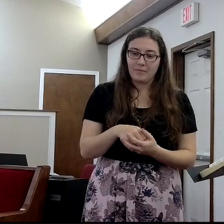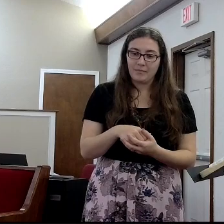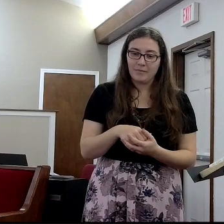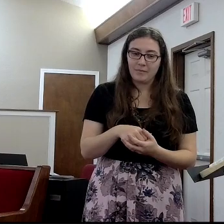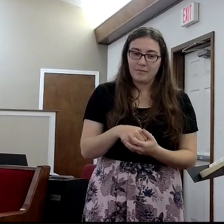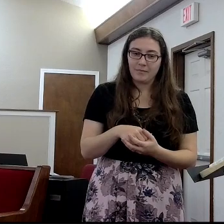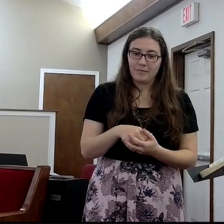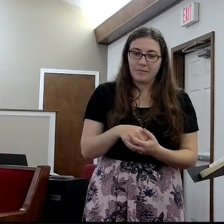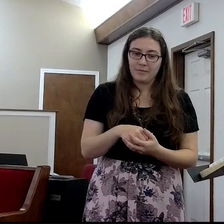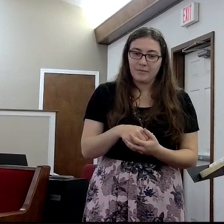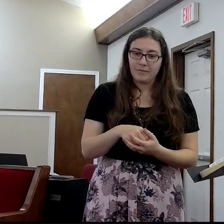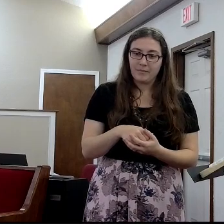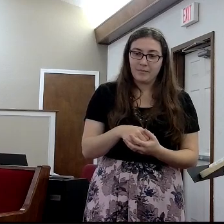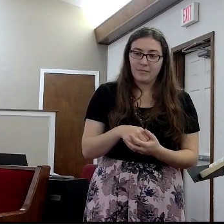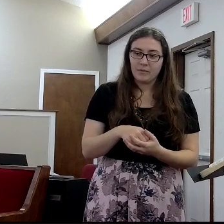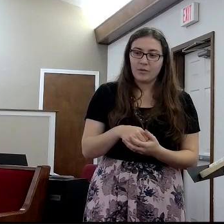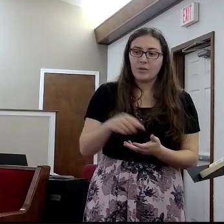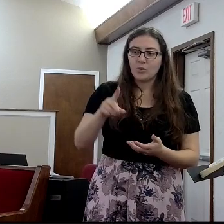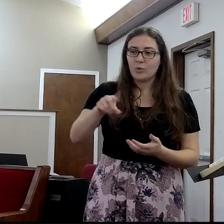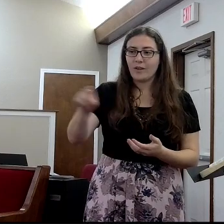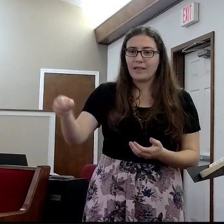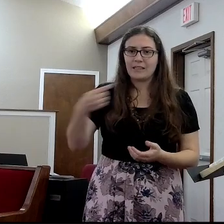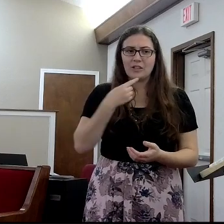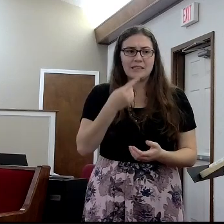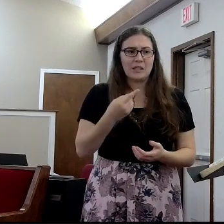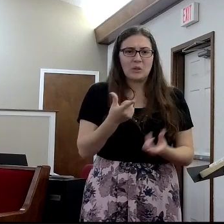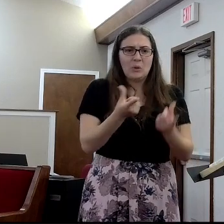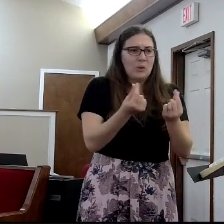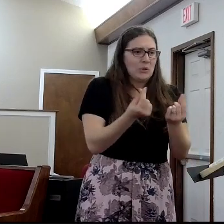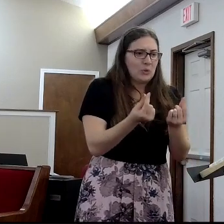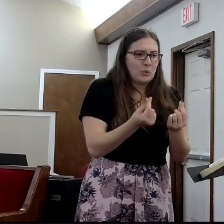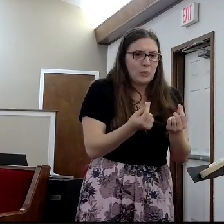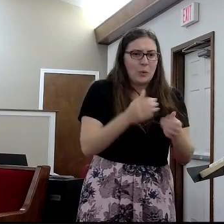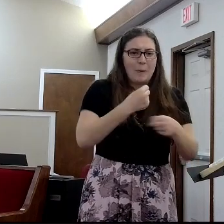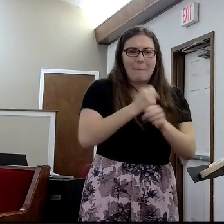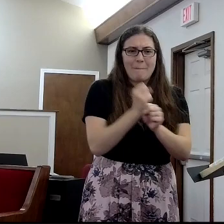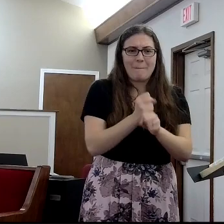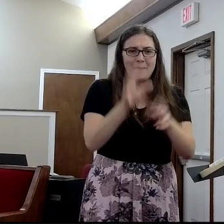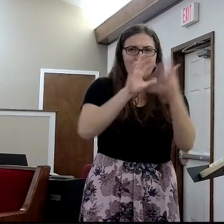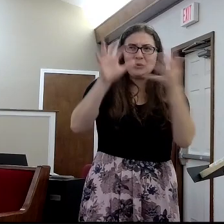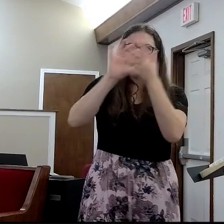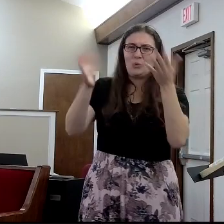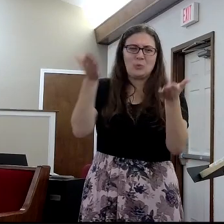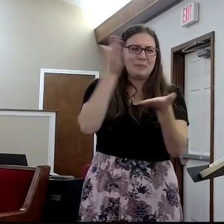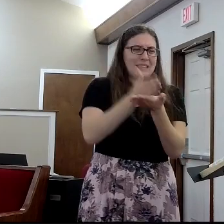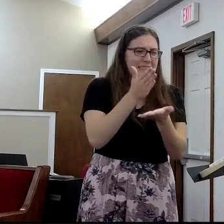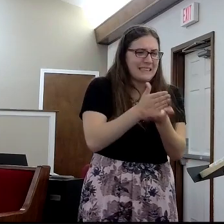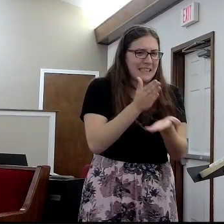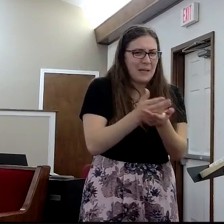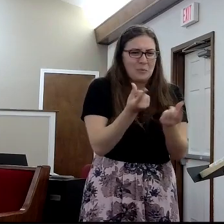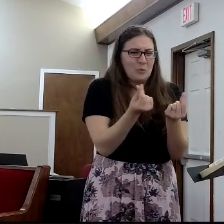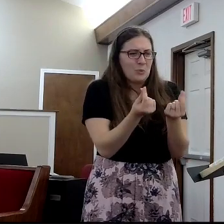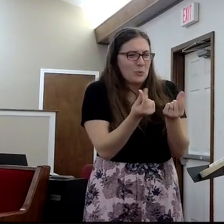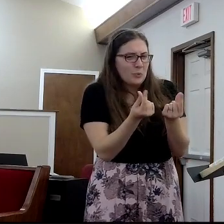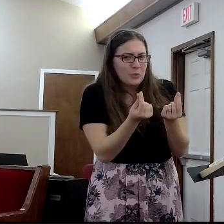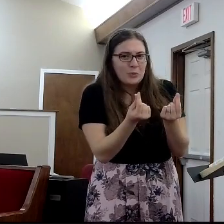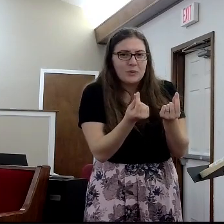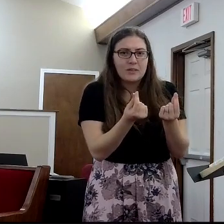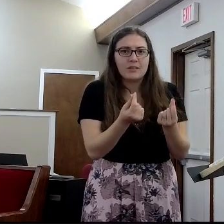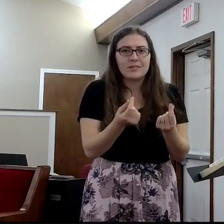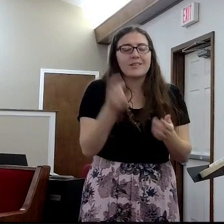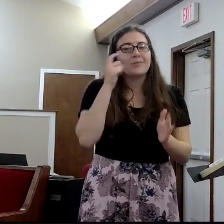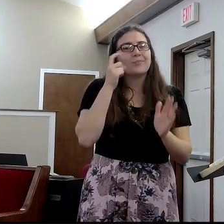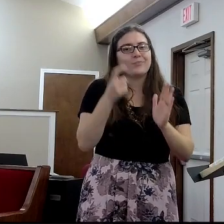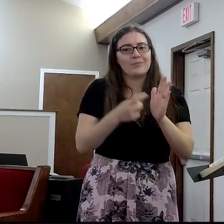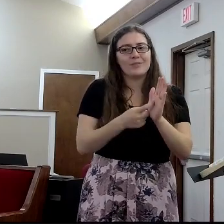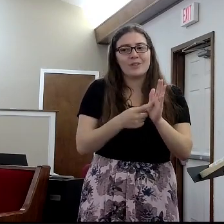that the sea may be calm unto us? For the sea wrought and was tempestuous." Right? They're just like, what can we do to stop this storm? At this